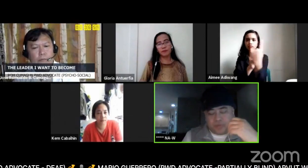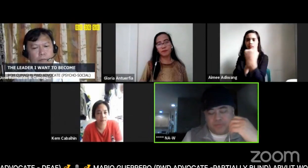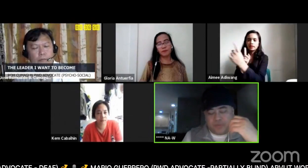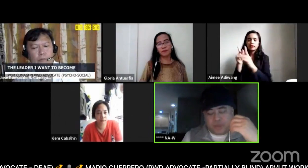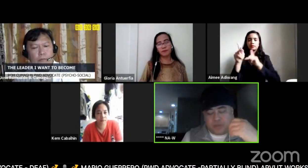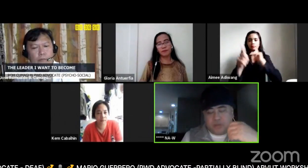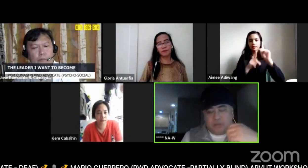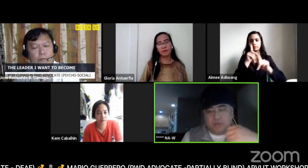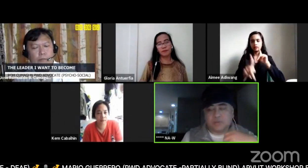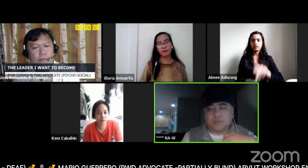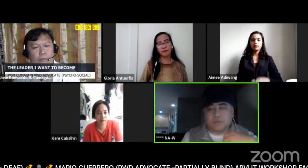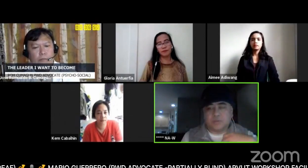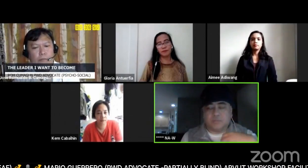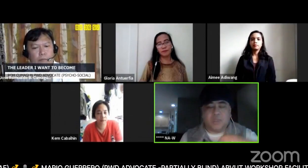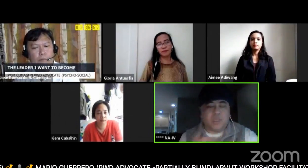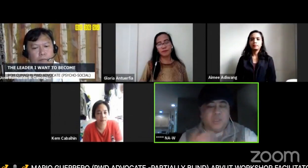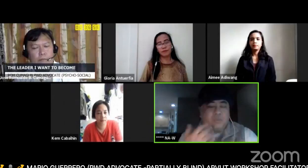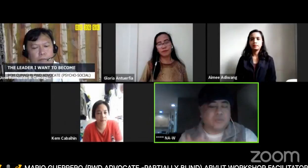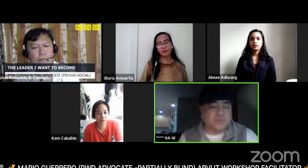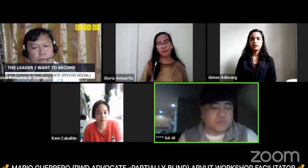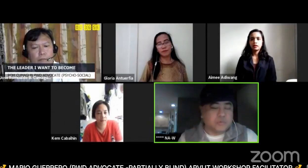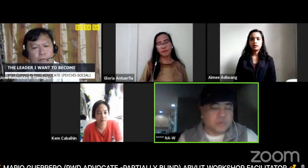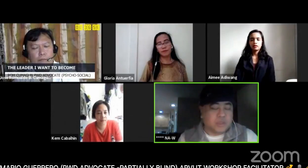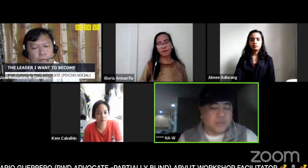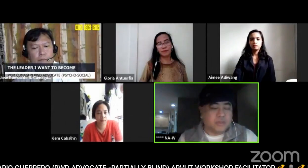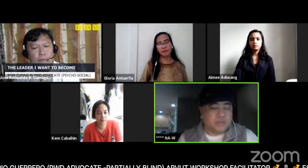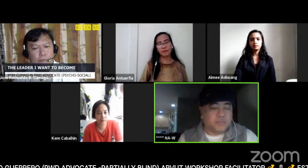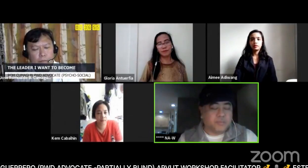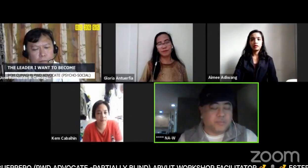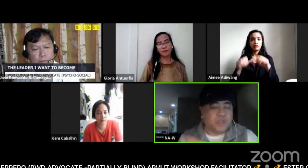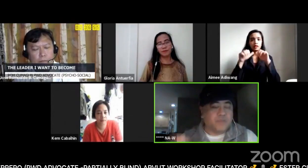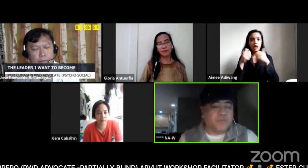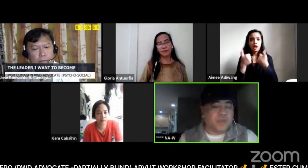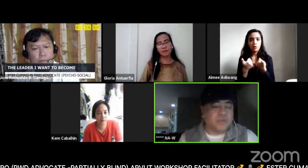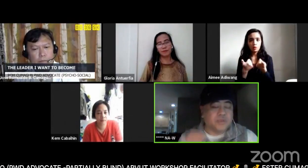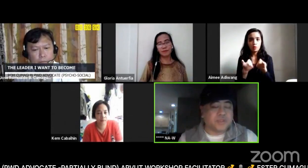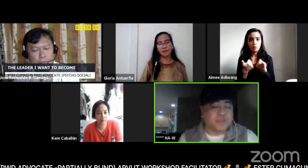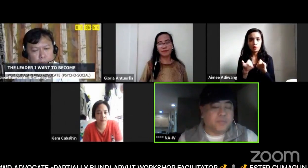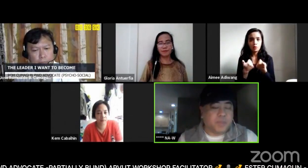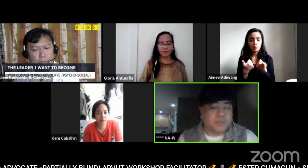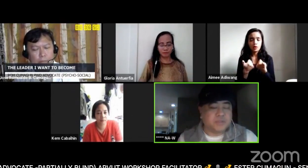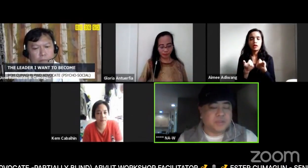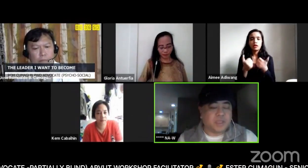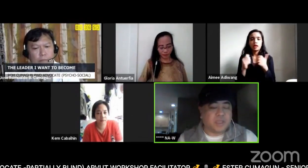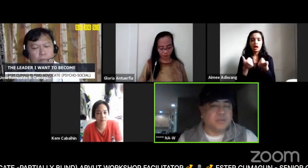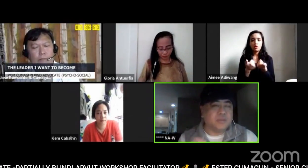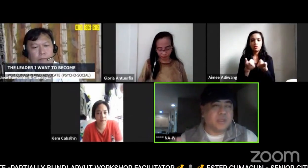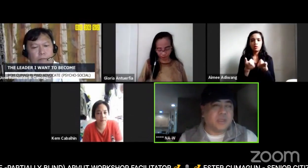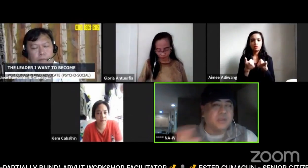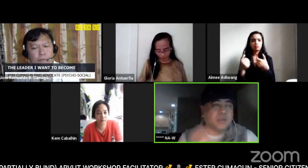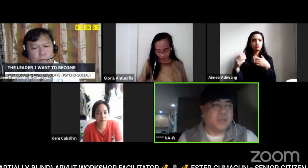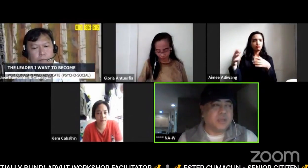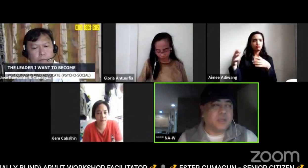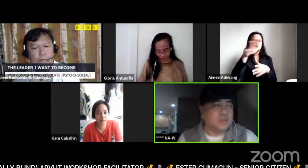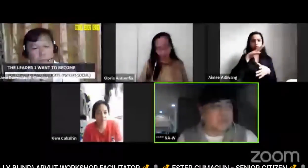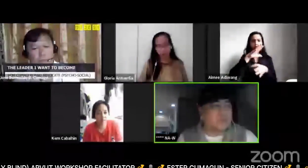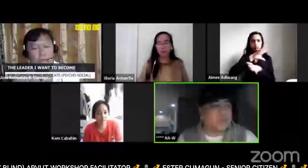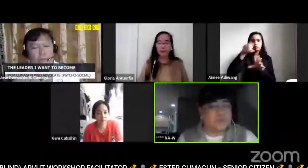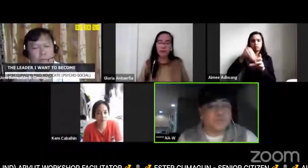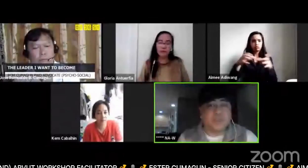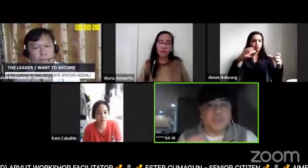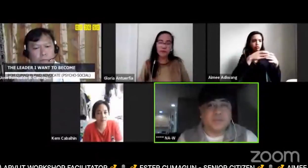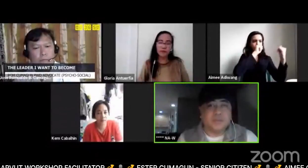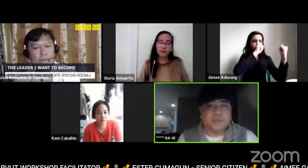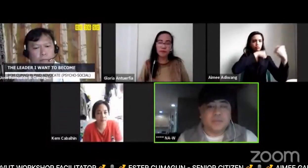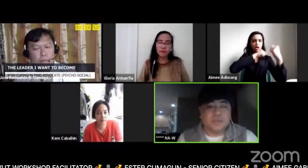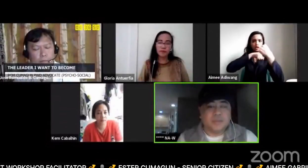So from there, so being able to put everyone on the same page and agree to